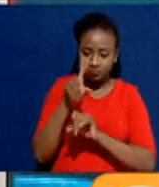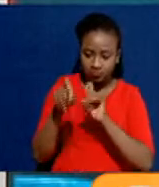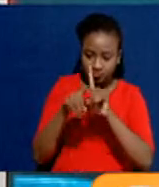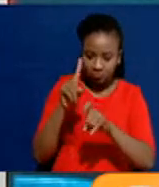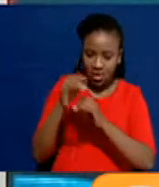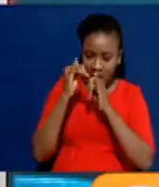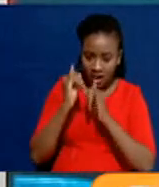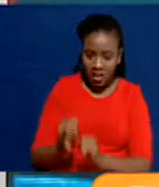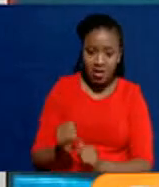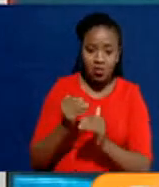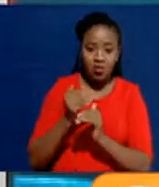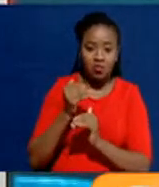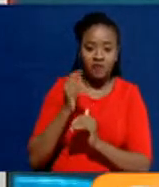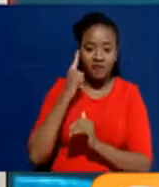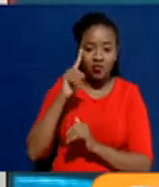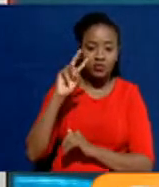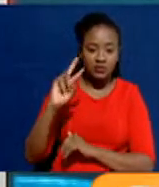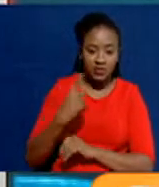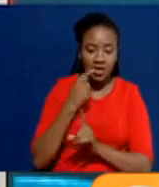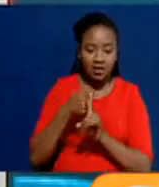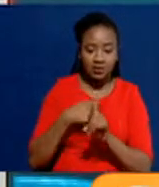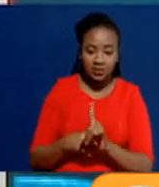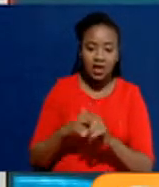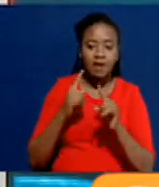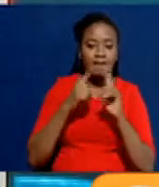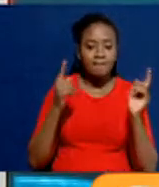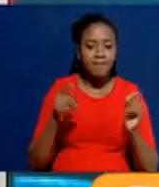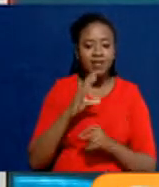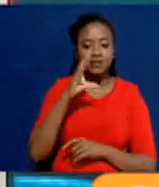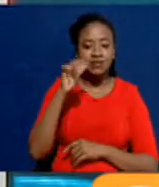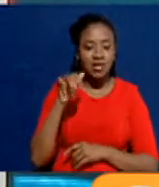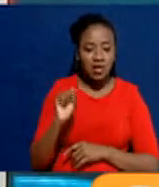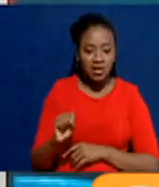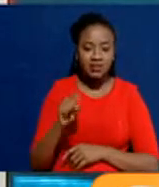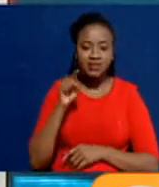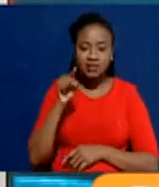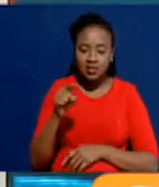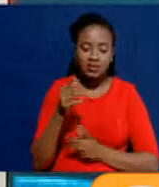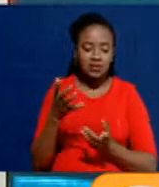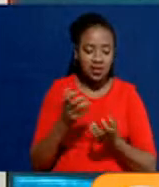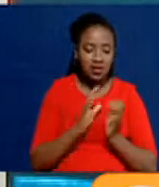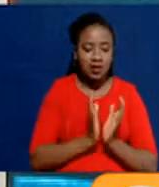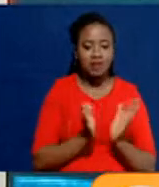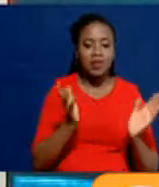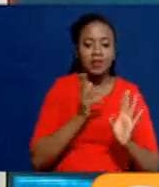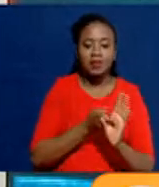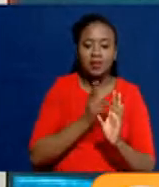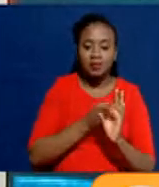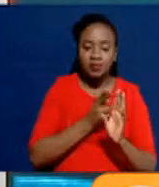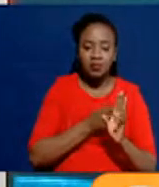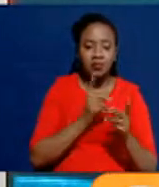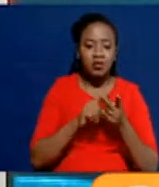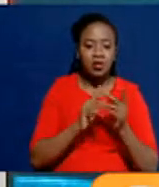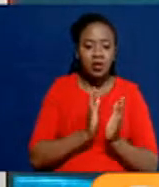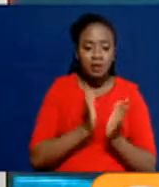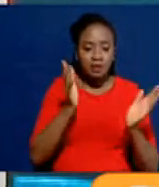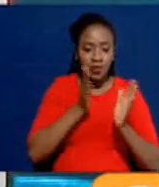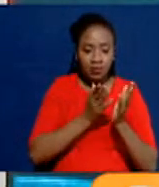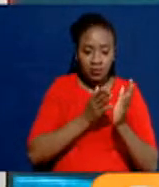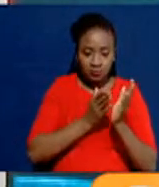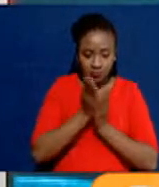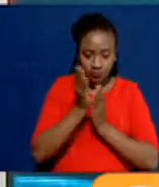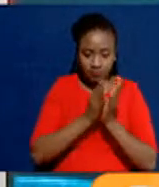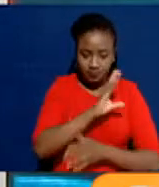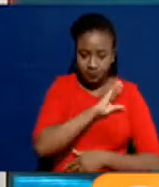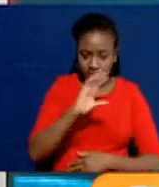also said, for the CASs, this is a position that should be created through public participation. Mm-hmm. The Public Service Commission has to do it and